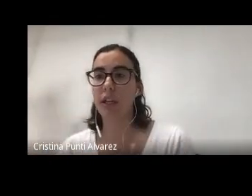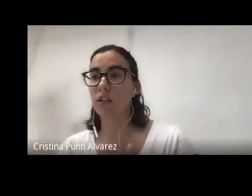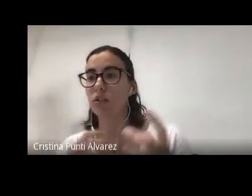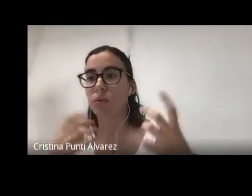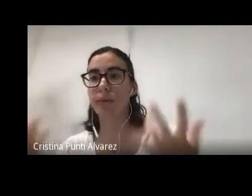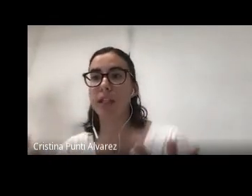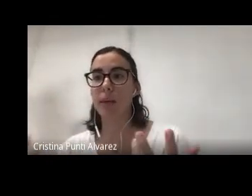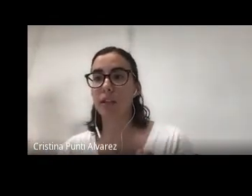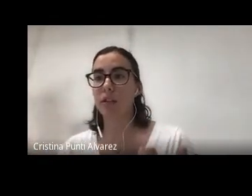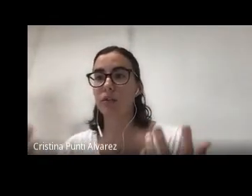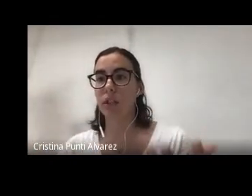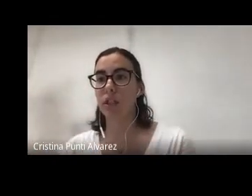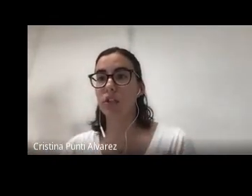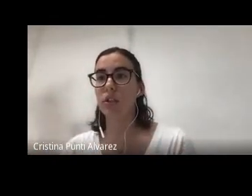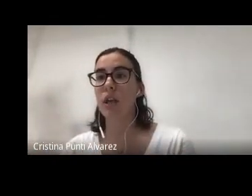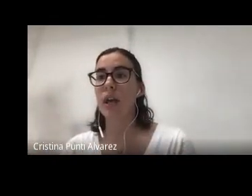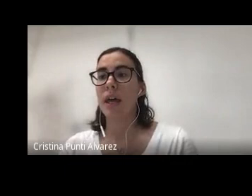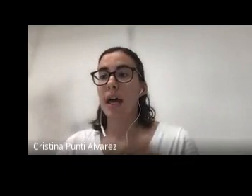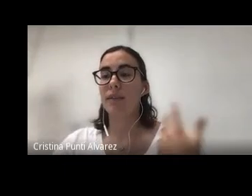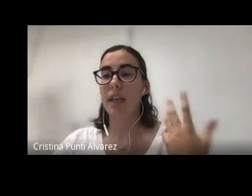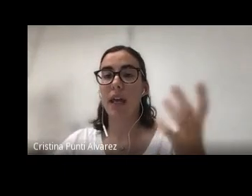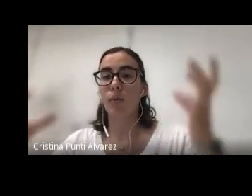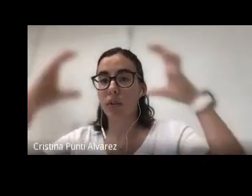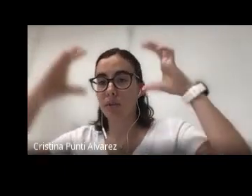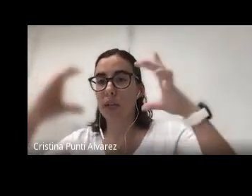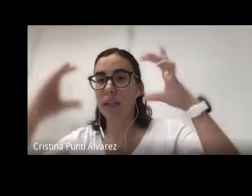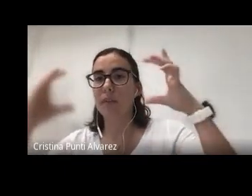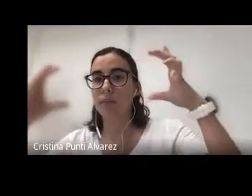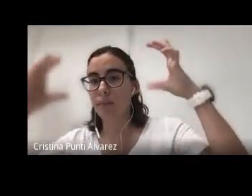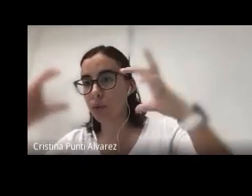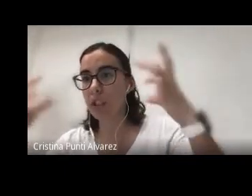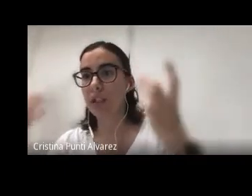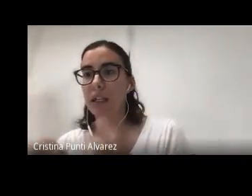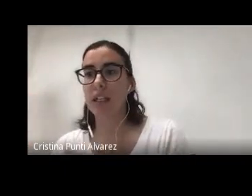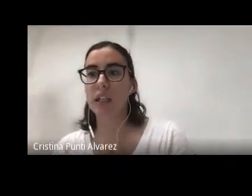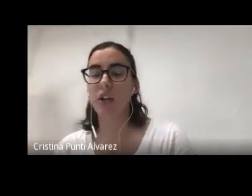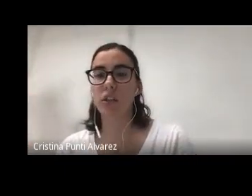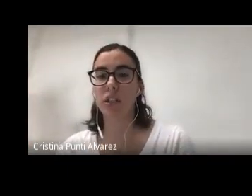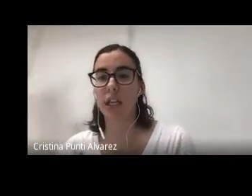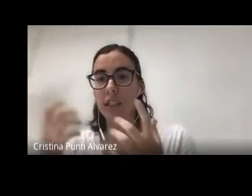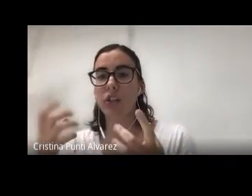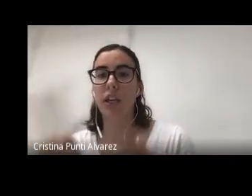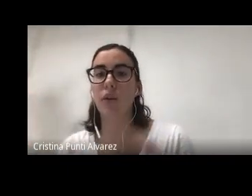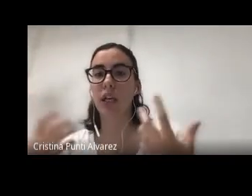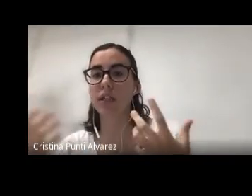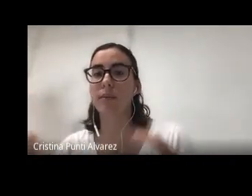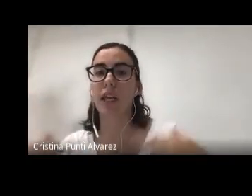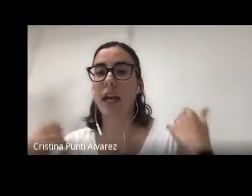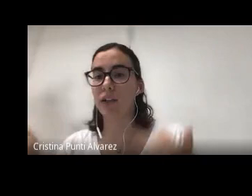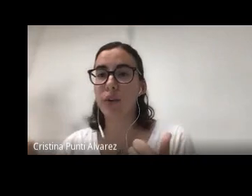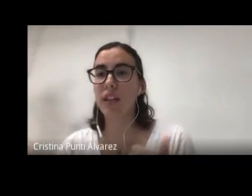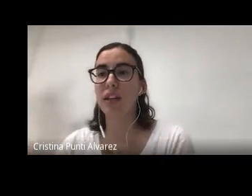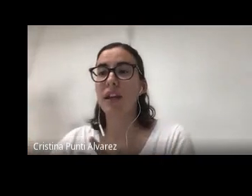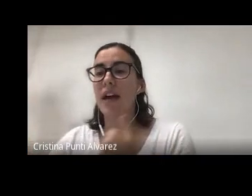talk and to provide a better translation. And then I will let them put the headset on, and I would ask them